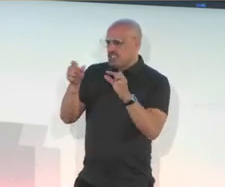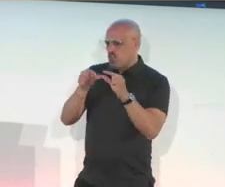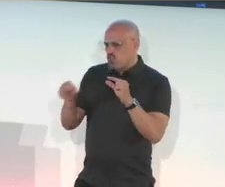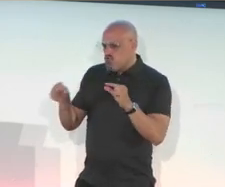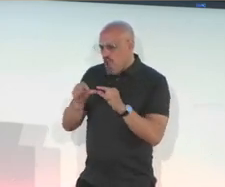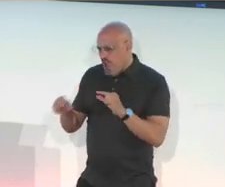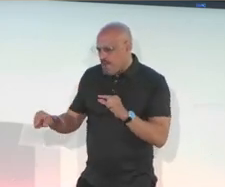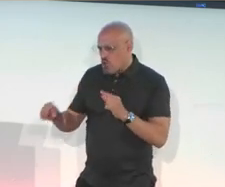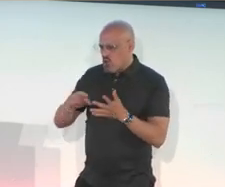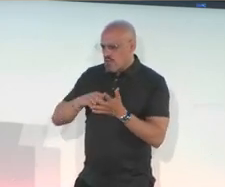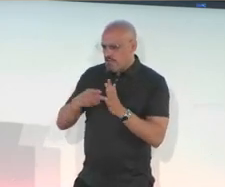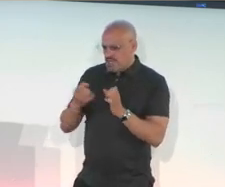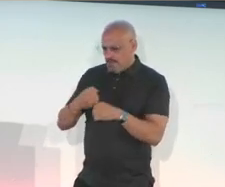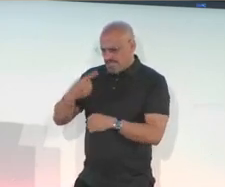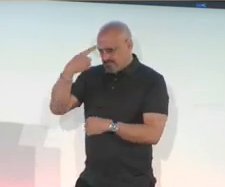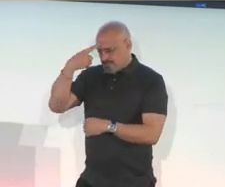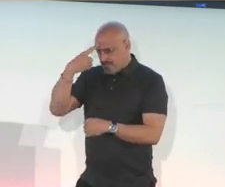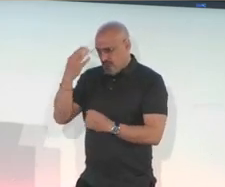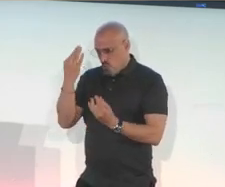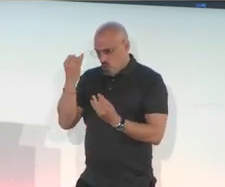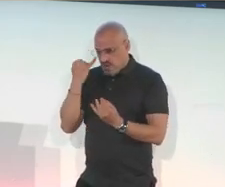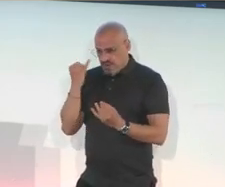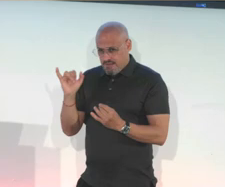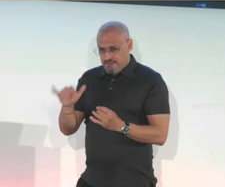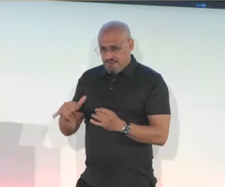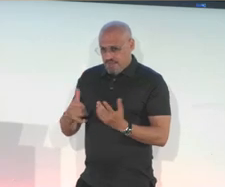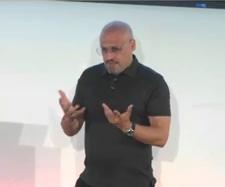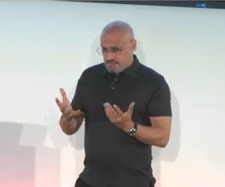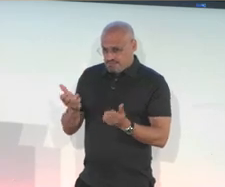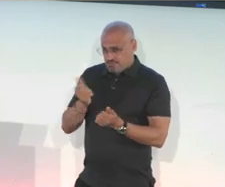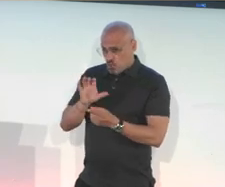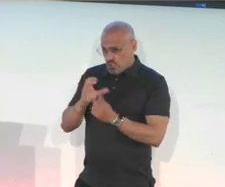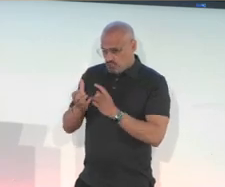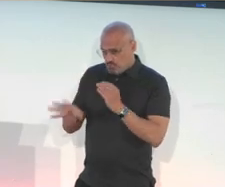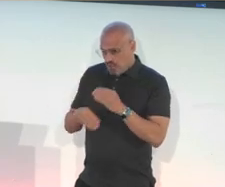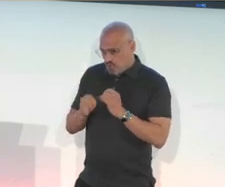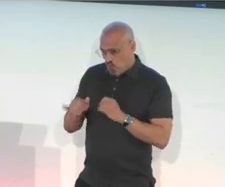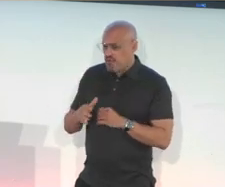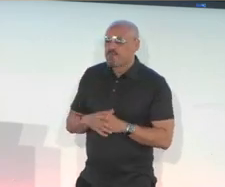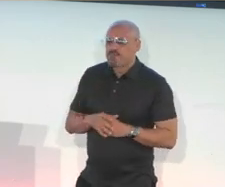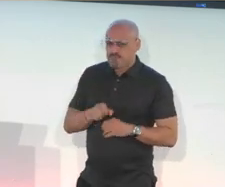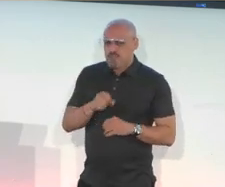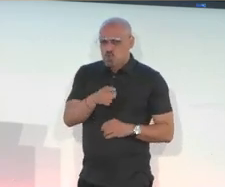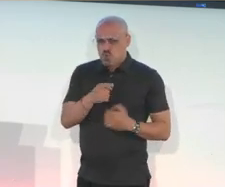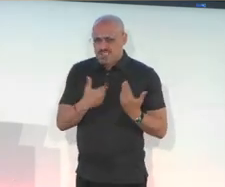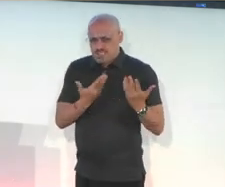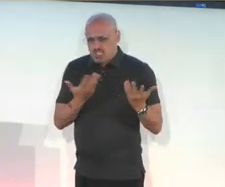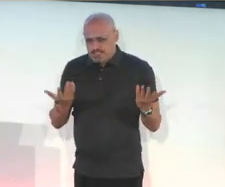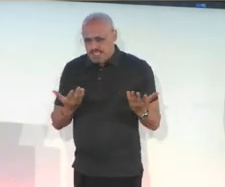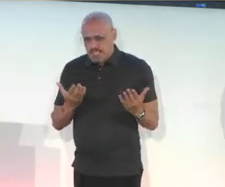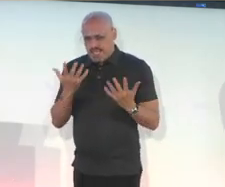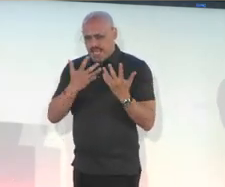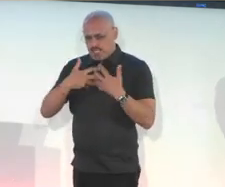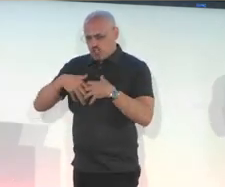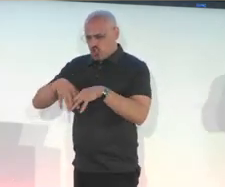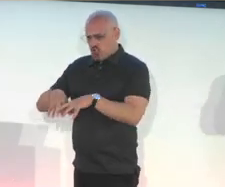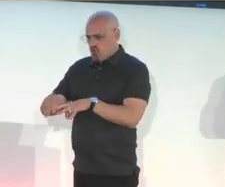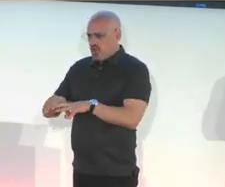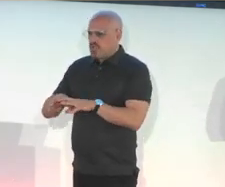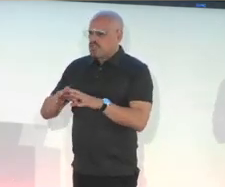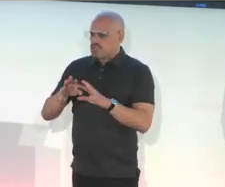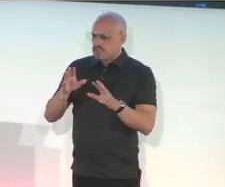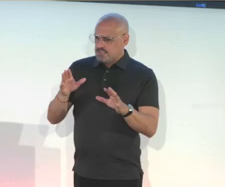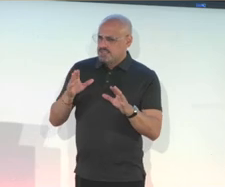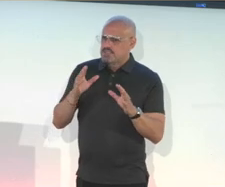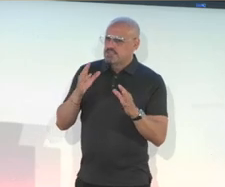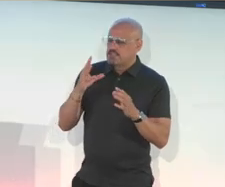mm-hmm. meaning makes sense. And I'm wondering if that would help in the case. Right. So what you're suggesting here is integration of large learning